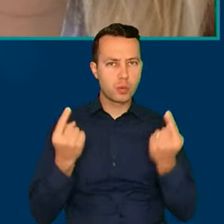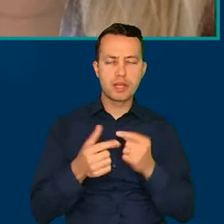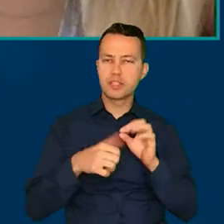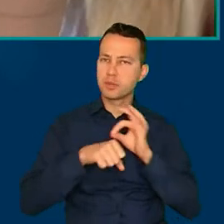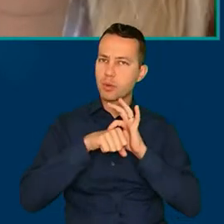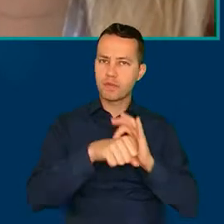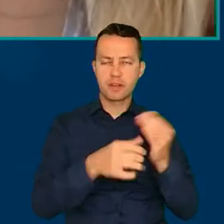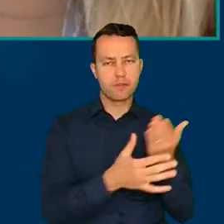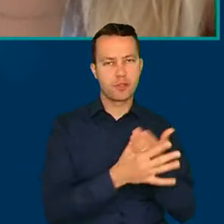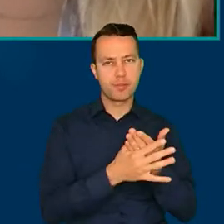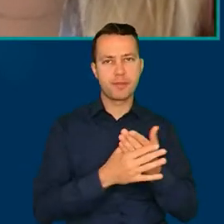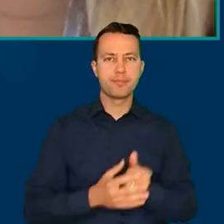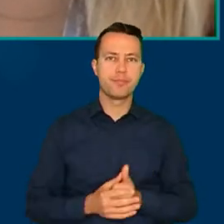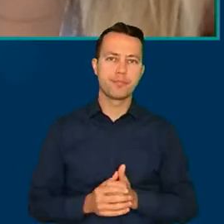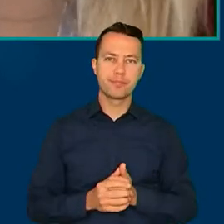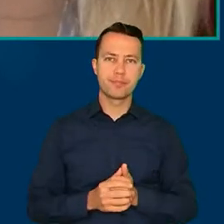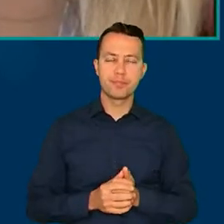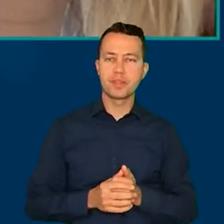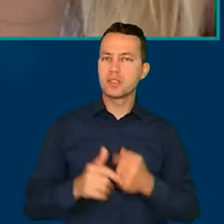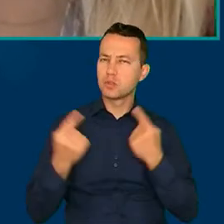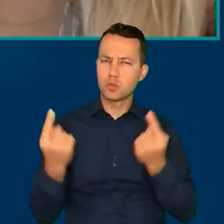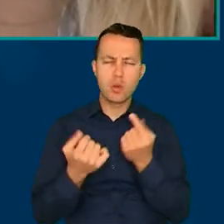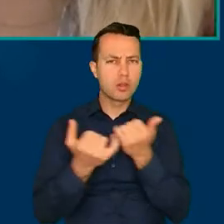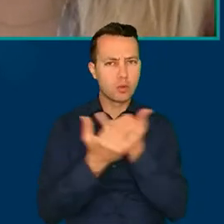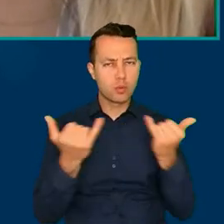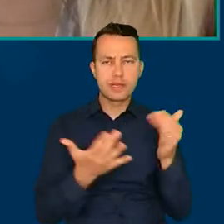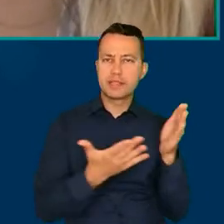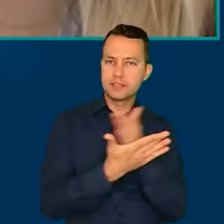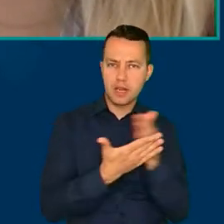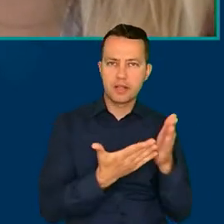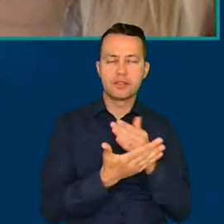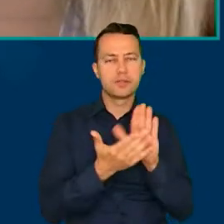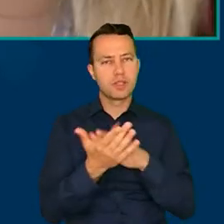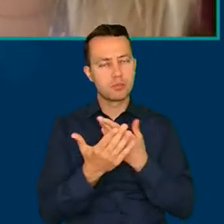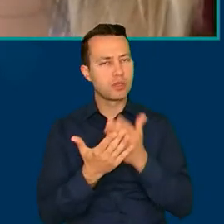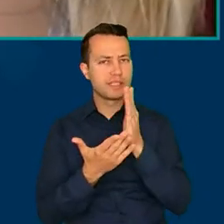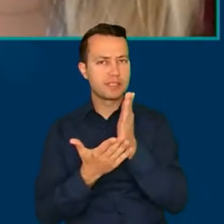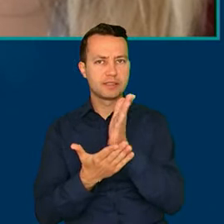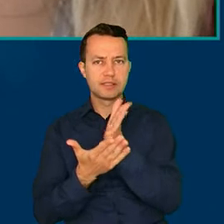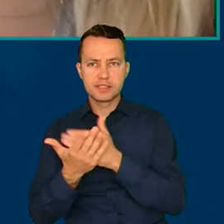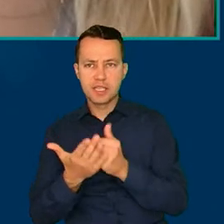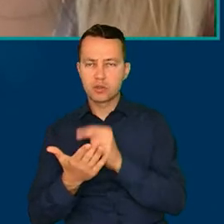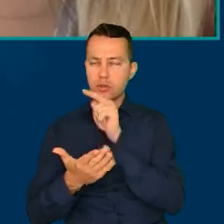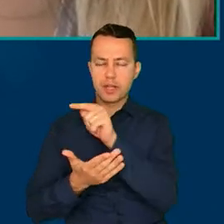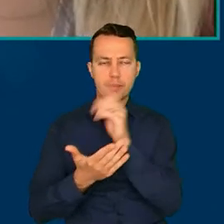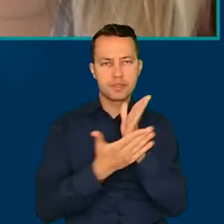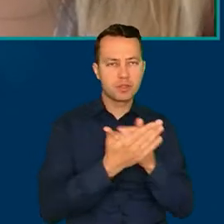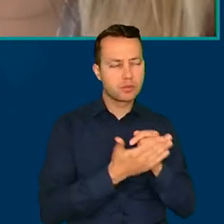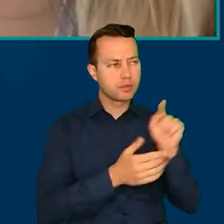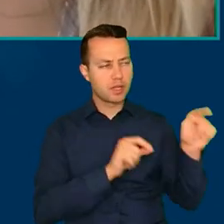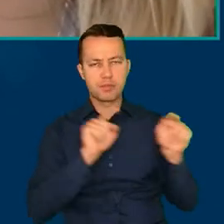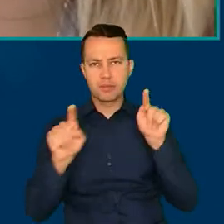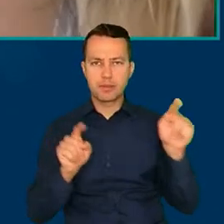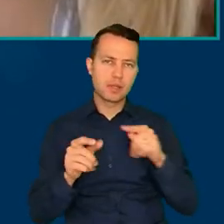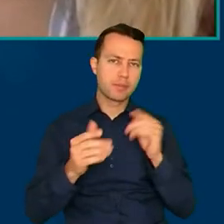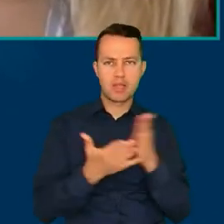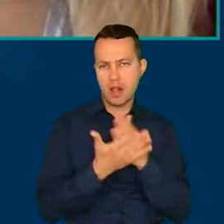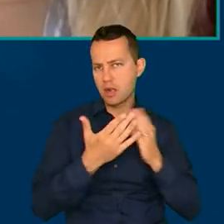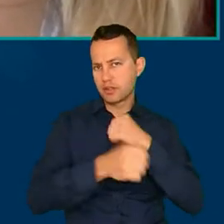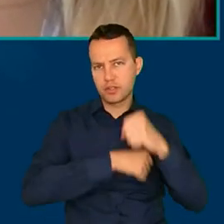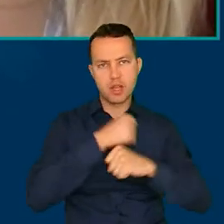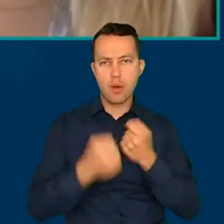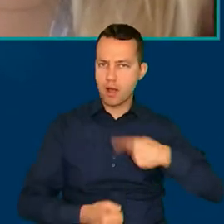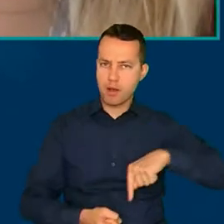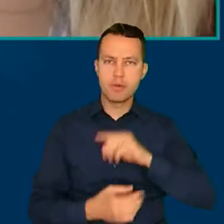you operate in, what kind of company you are. And I think Ms. Faracik mentioned that as well. However, in 2018, we